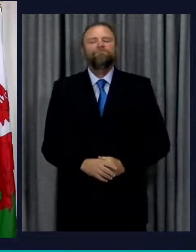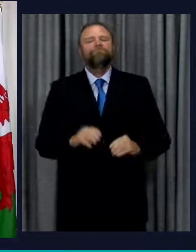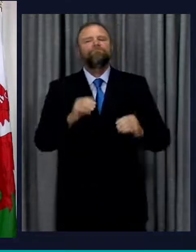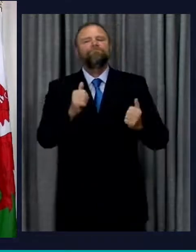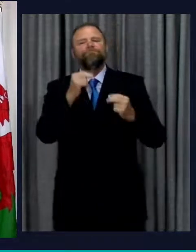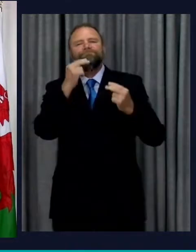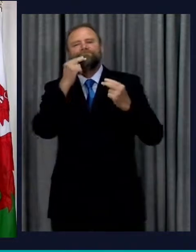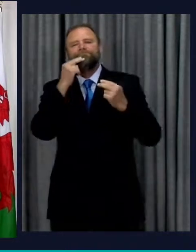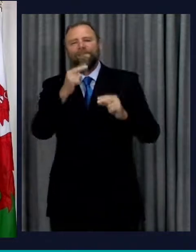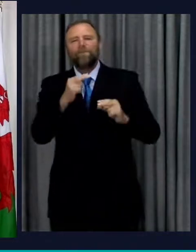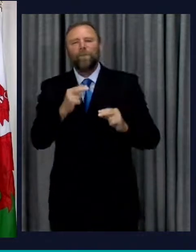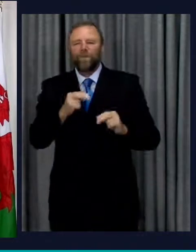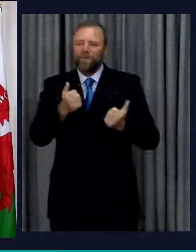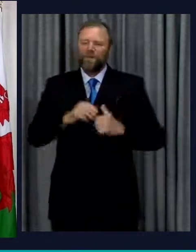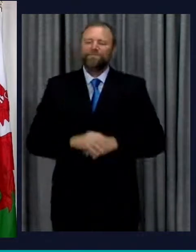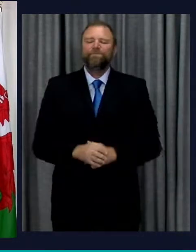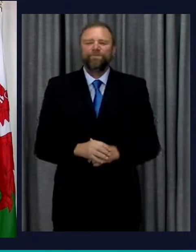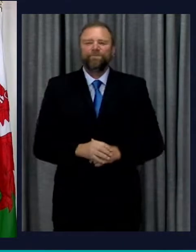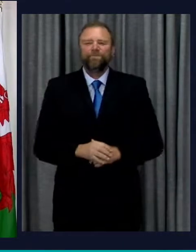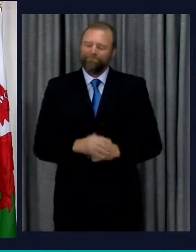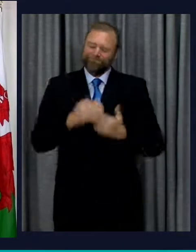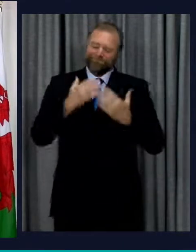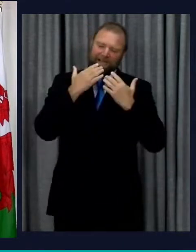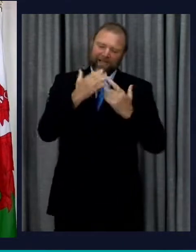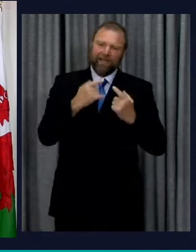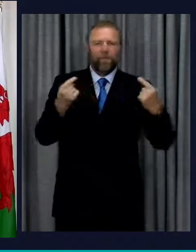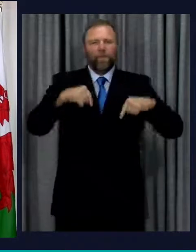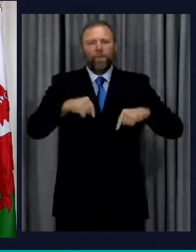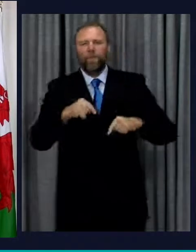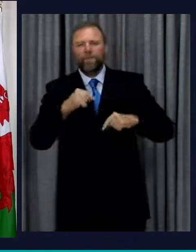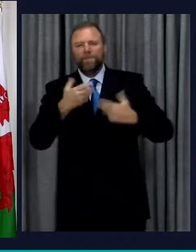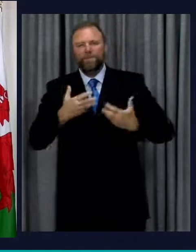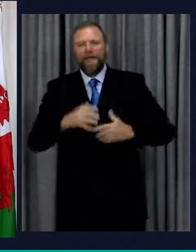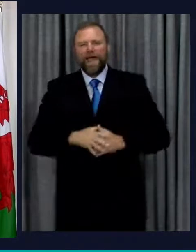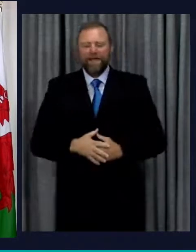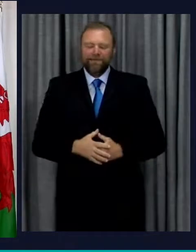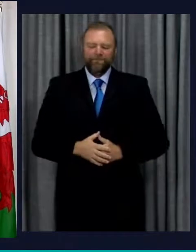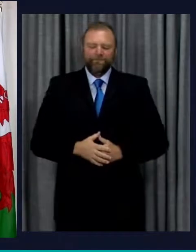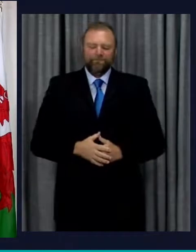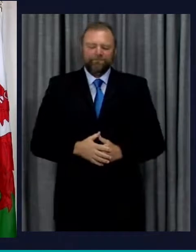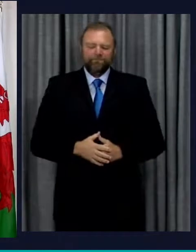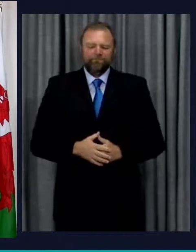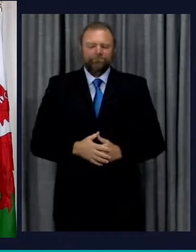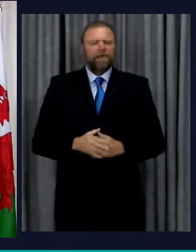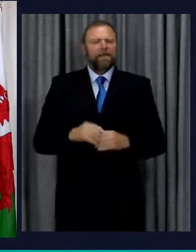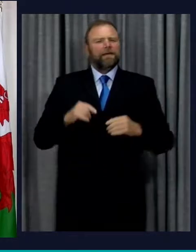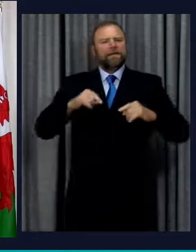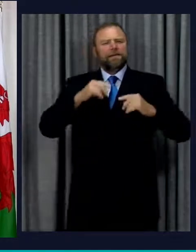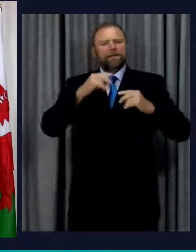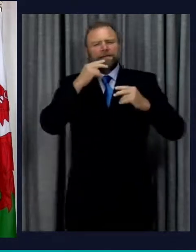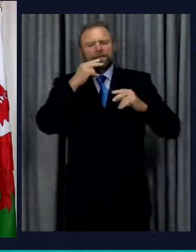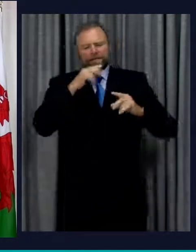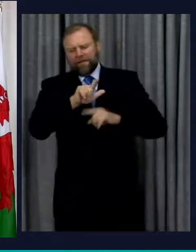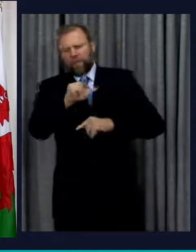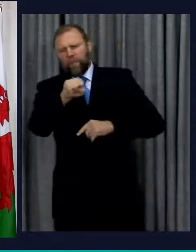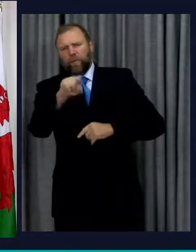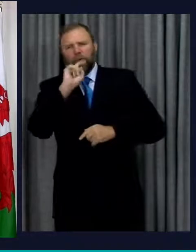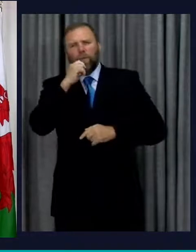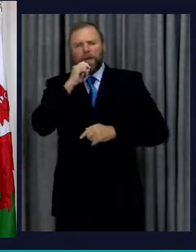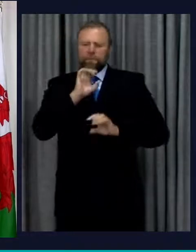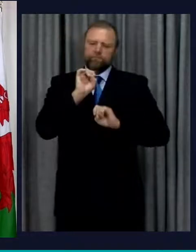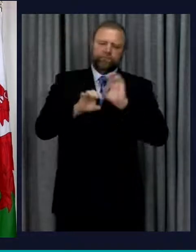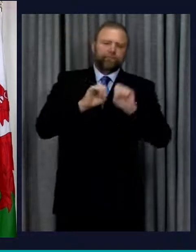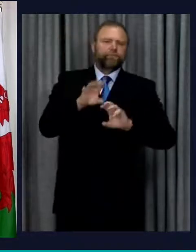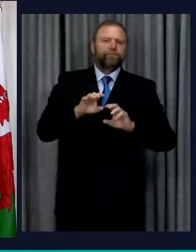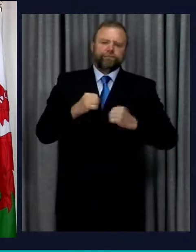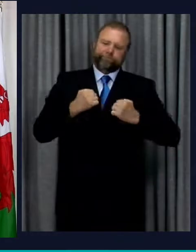Good afternoon, Pnawn da, and thank you for joining me today. This afternoon in the Chamber, I'll be outlining our vision for